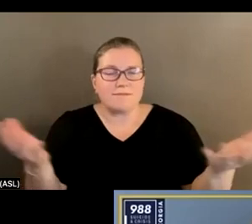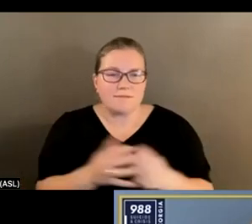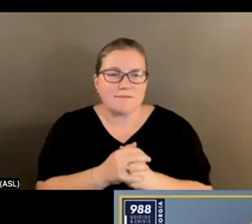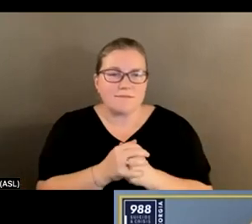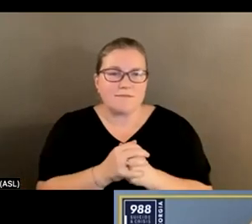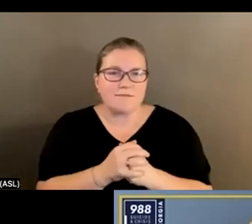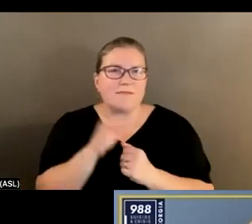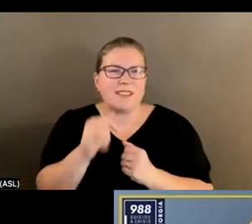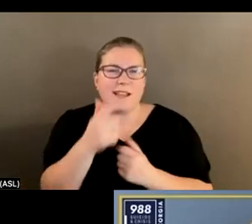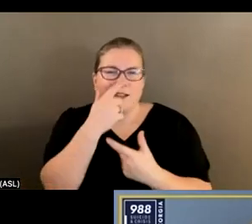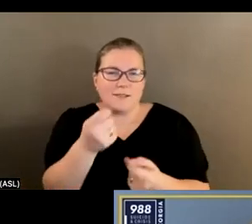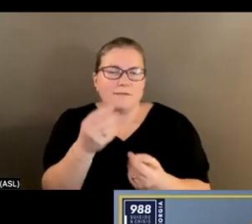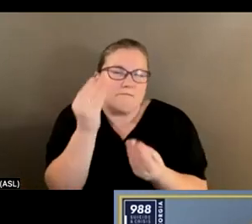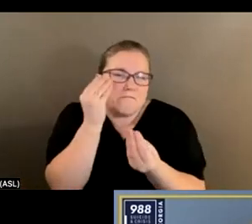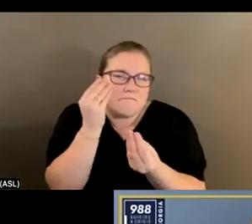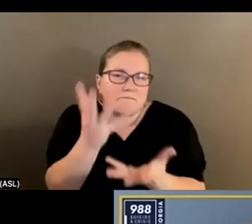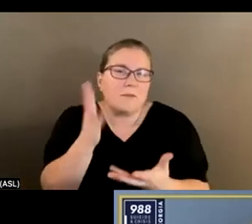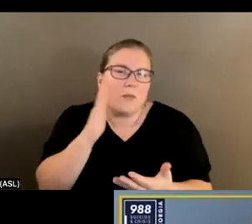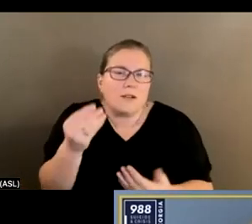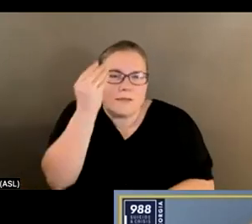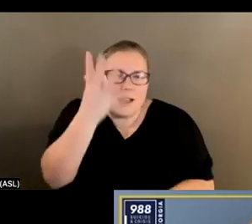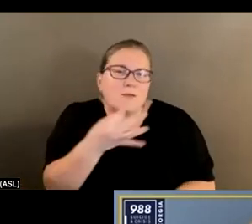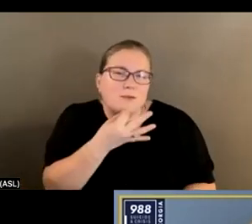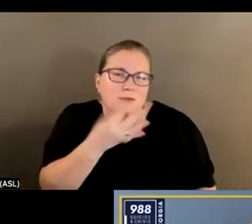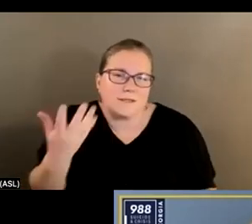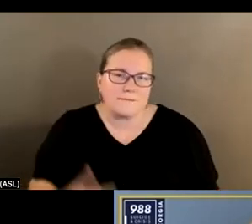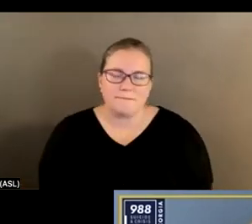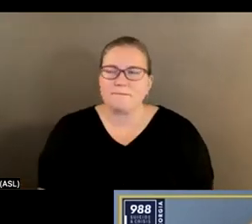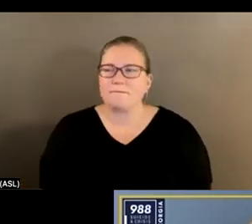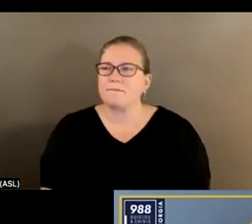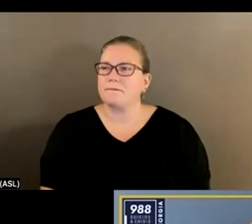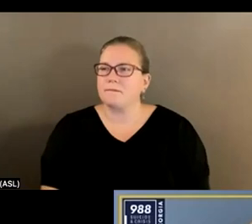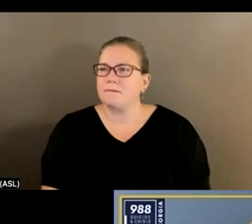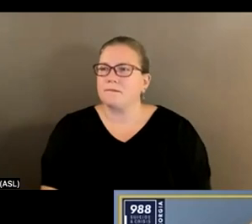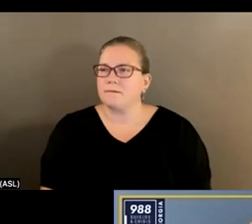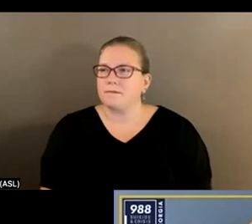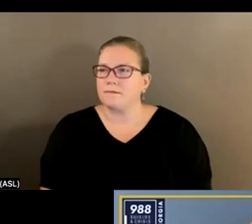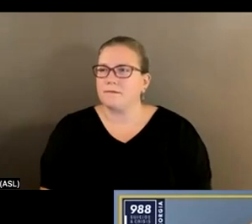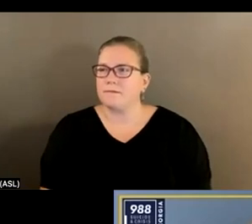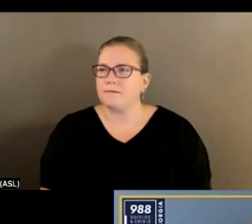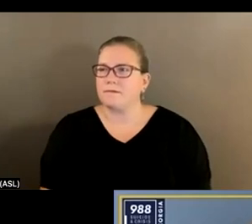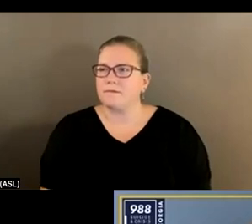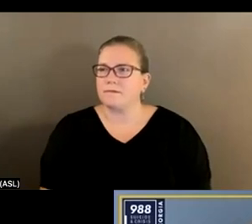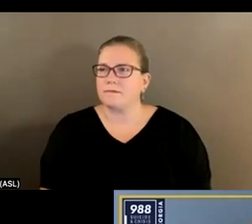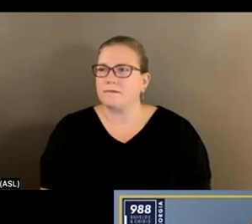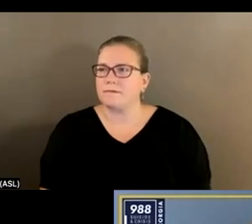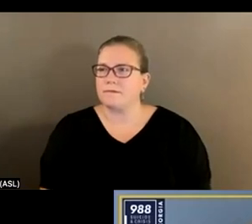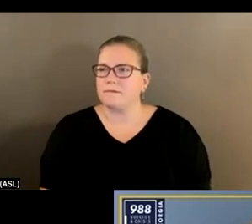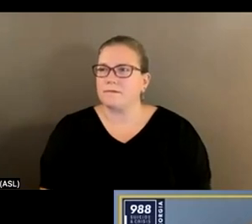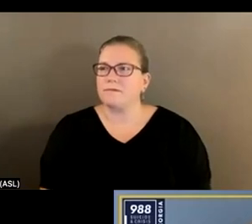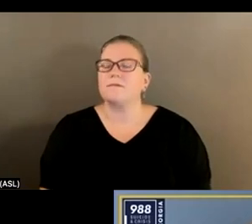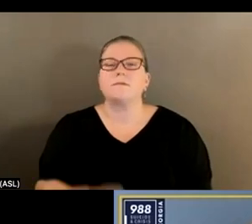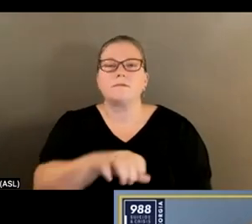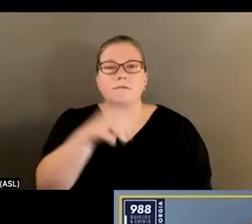in the near future. So a second question that we have been asked here in